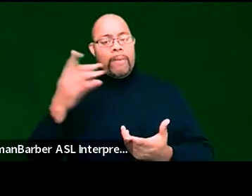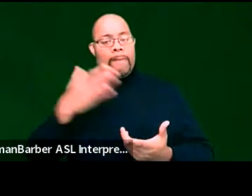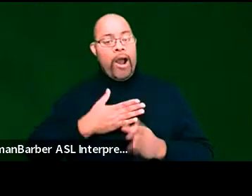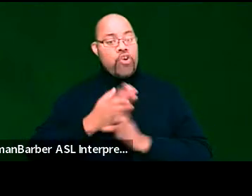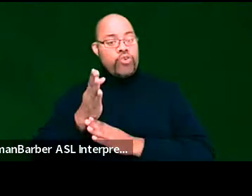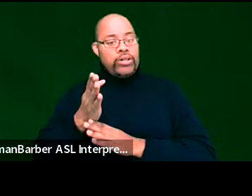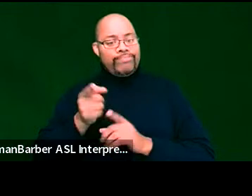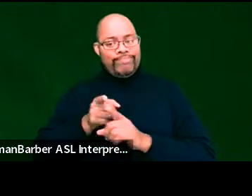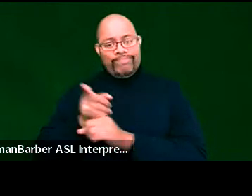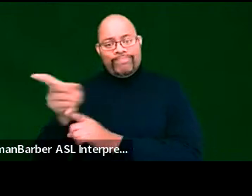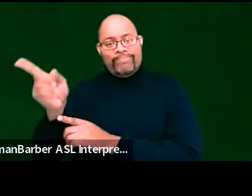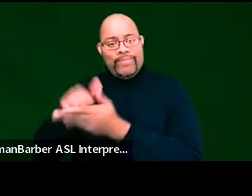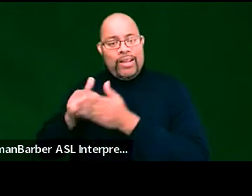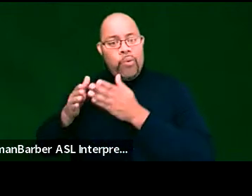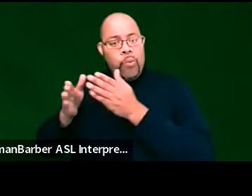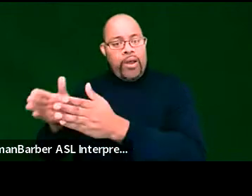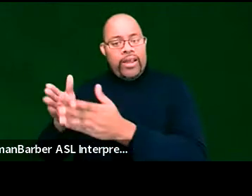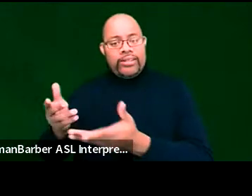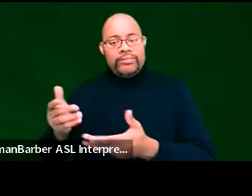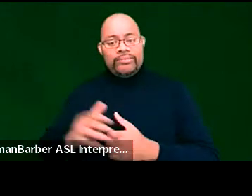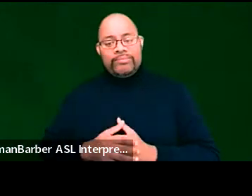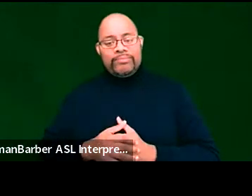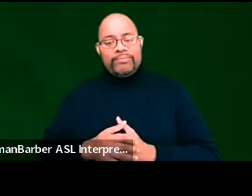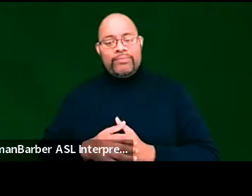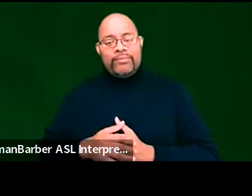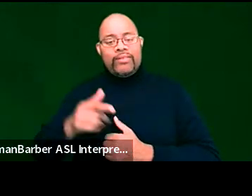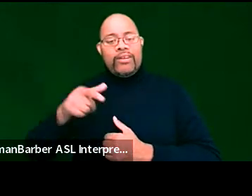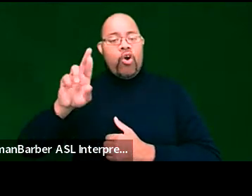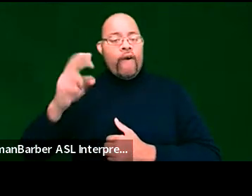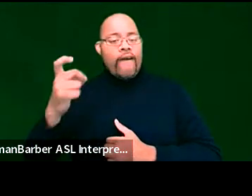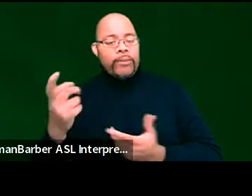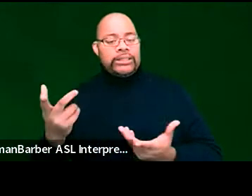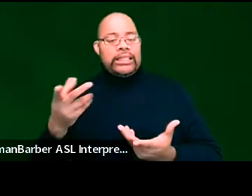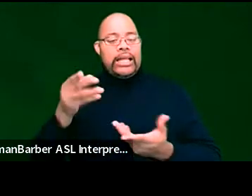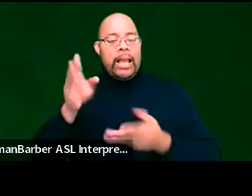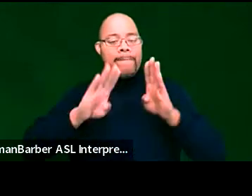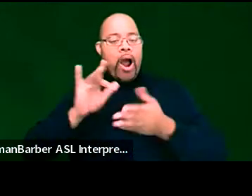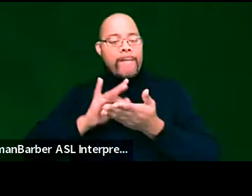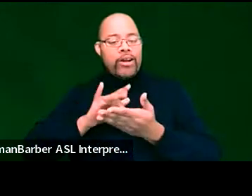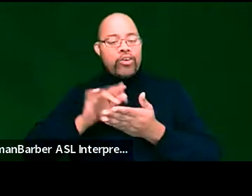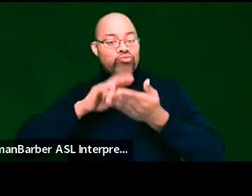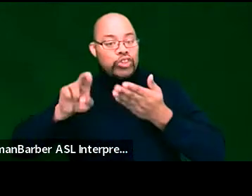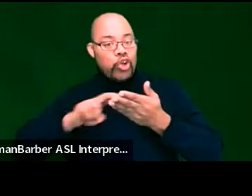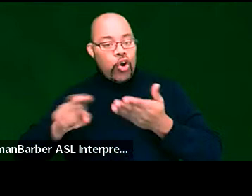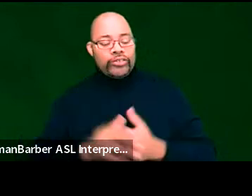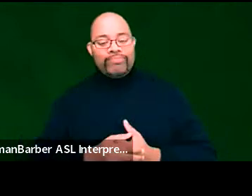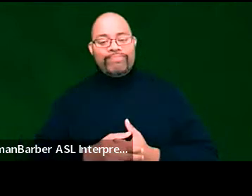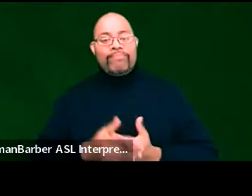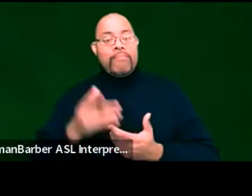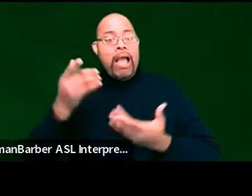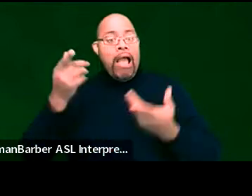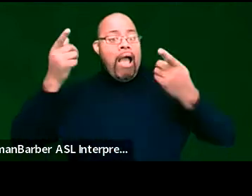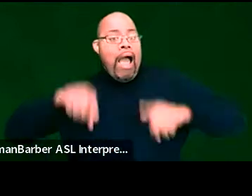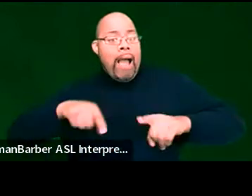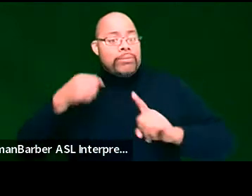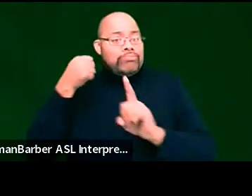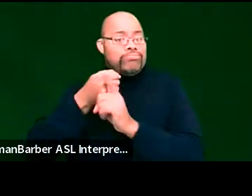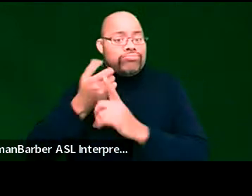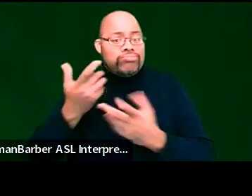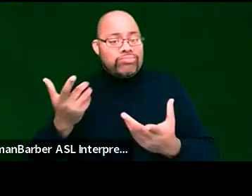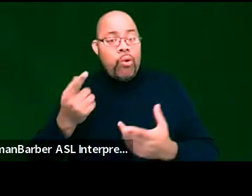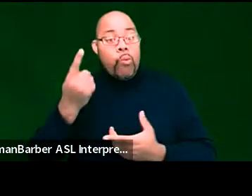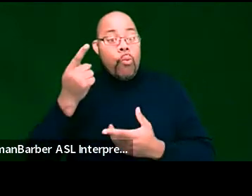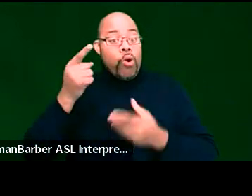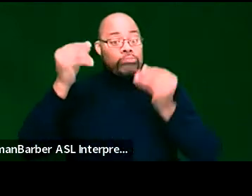career track was going to take me towards pharmacy and biomedical research. It just happened to be